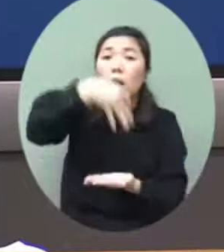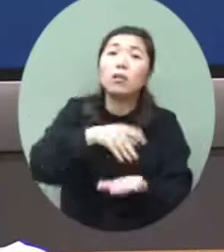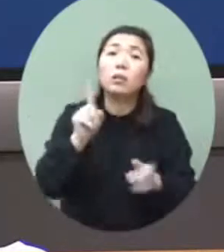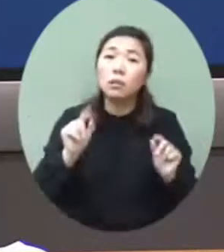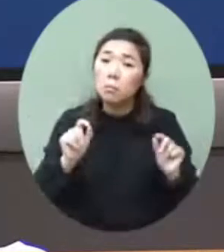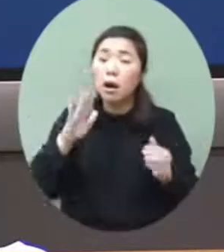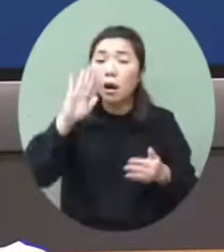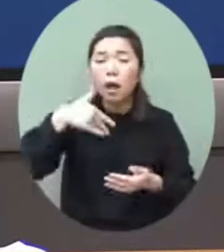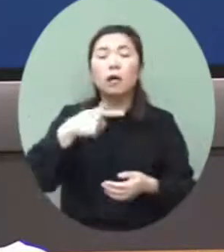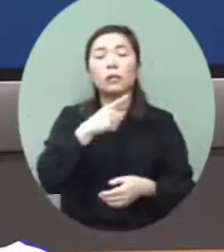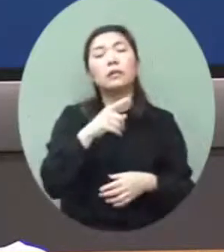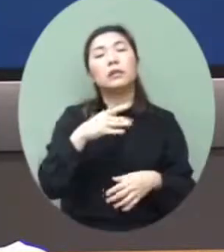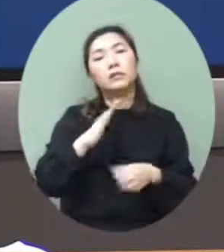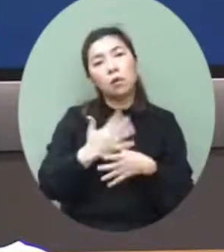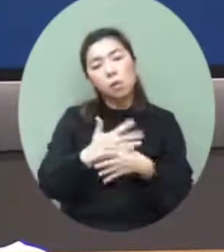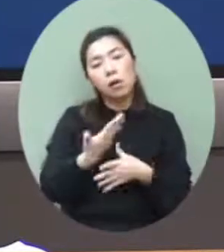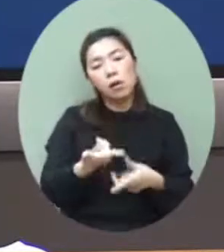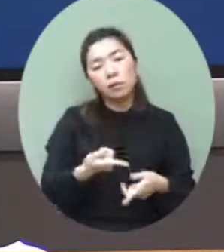deadline